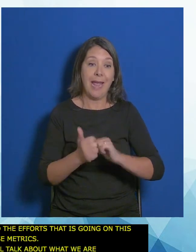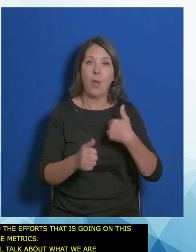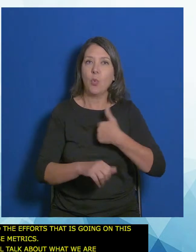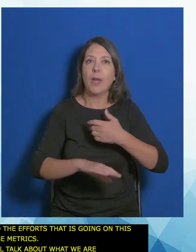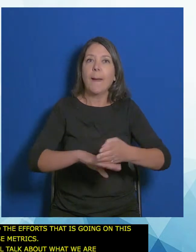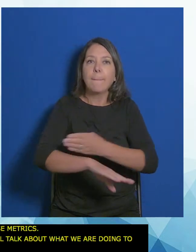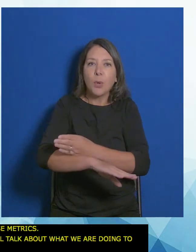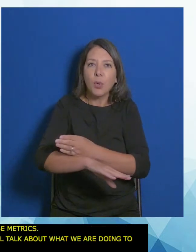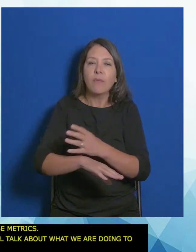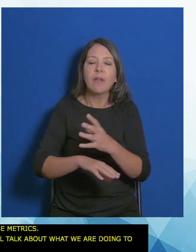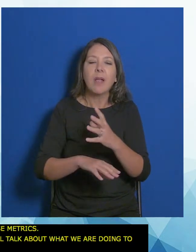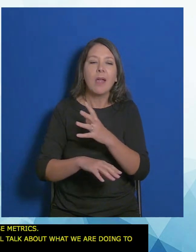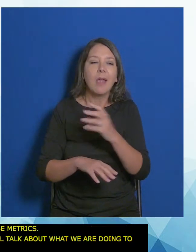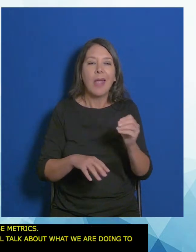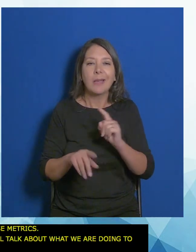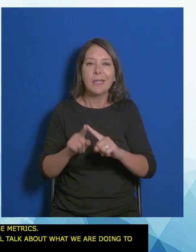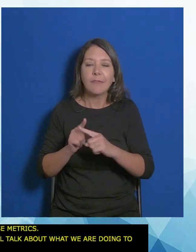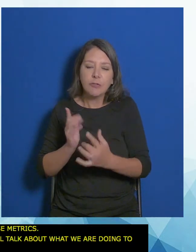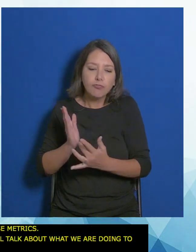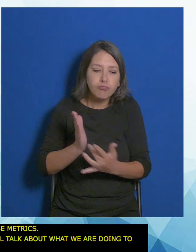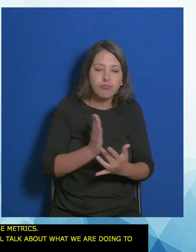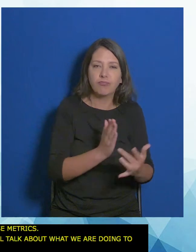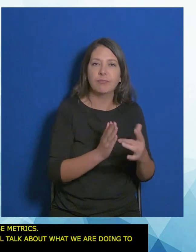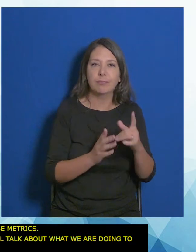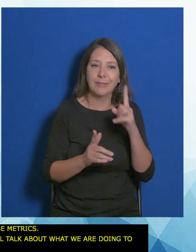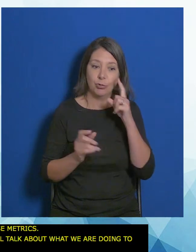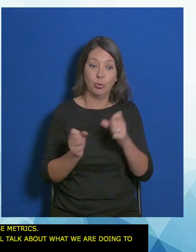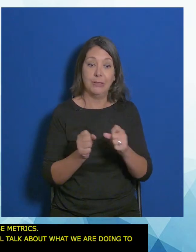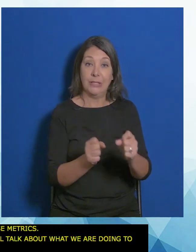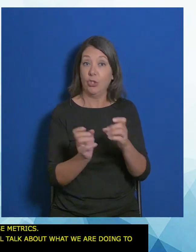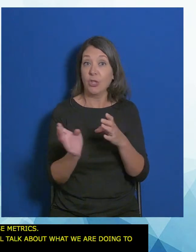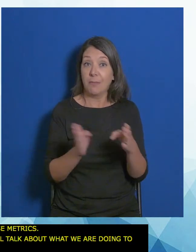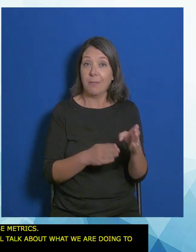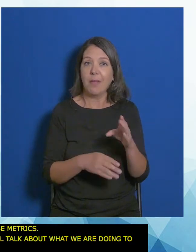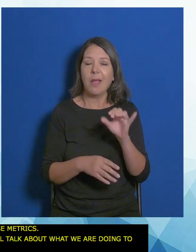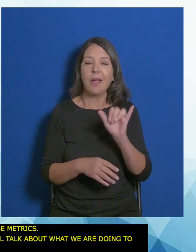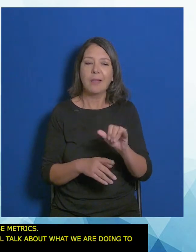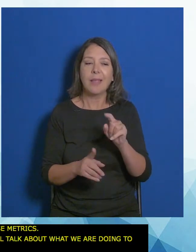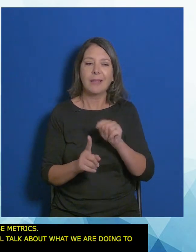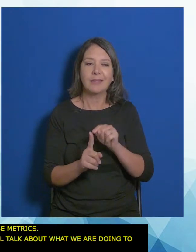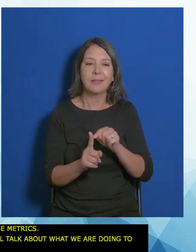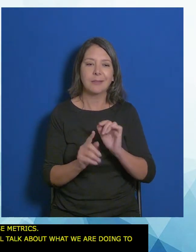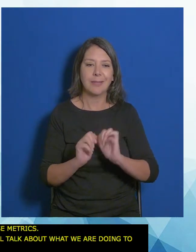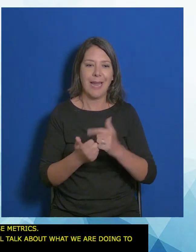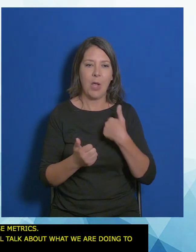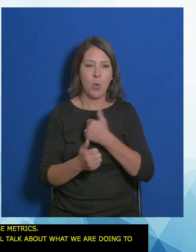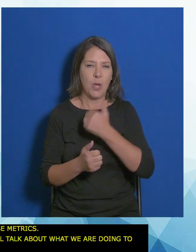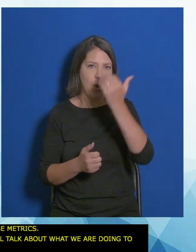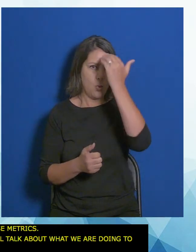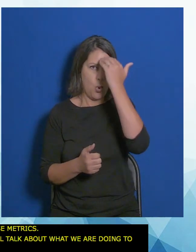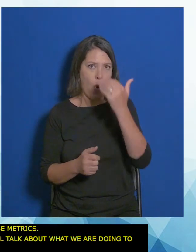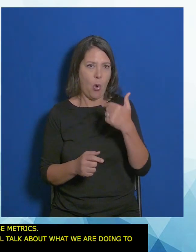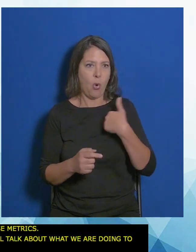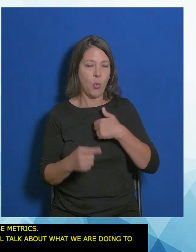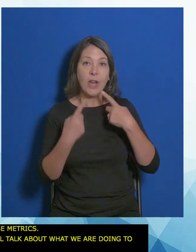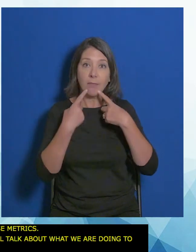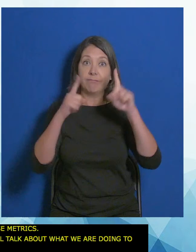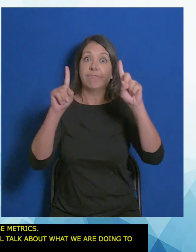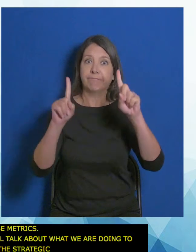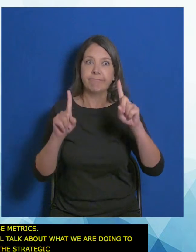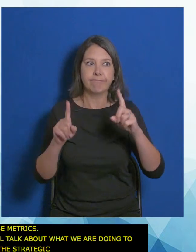different tactics that we're taking. Again, the strategic plan is the way that we know when we're there, and if we see that